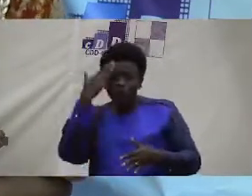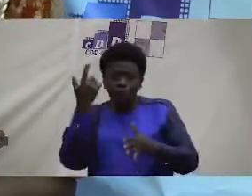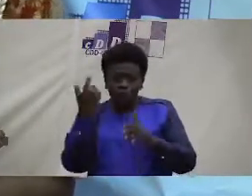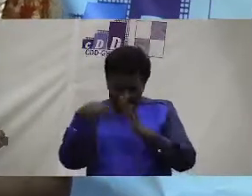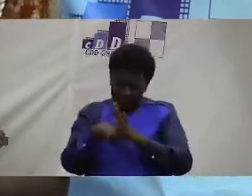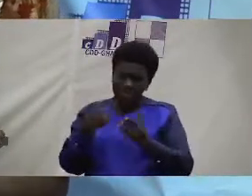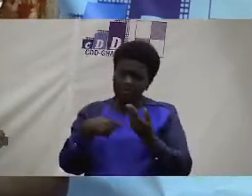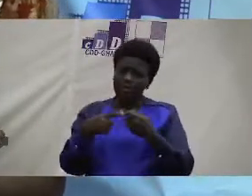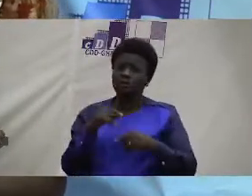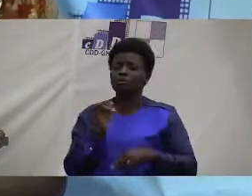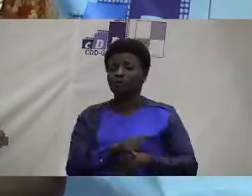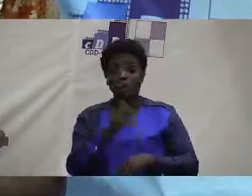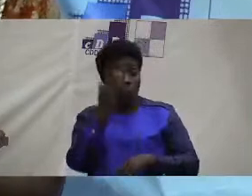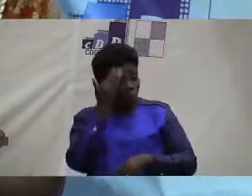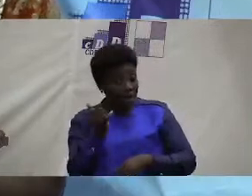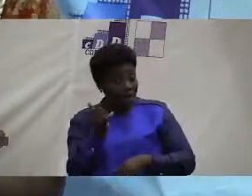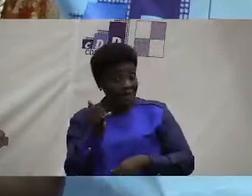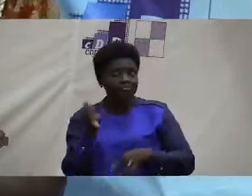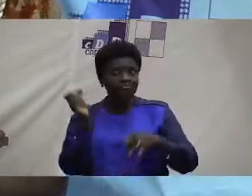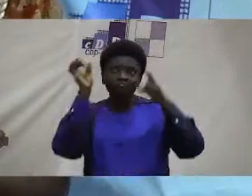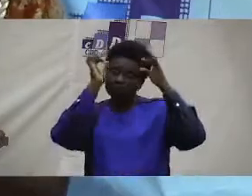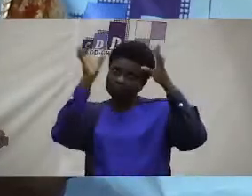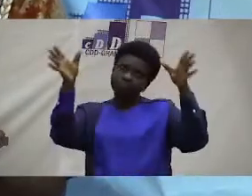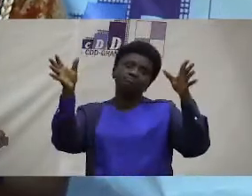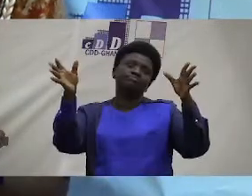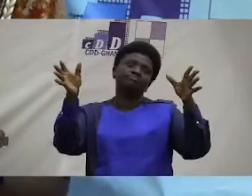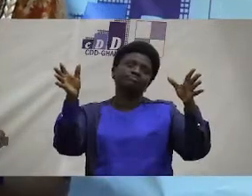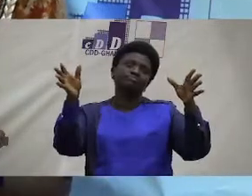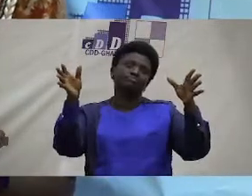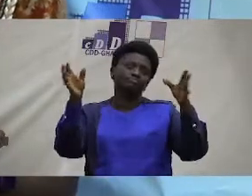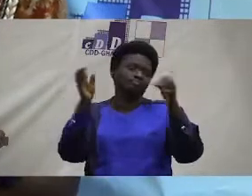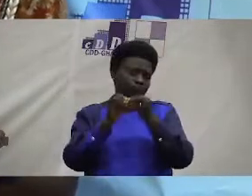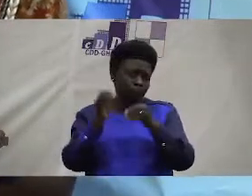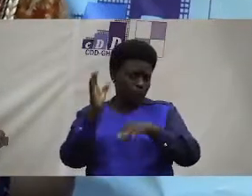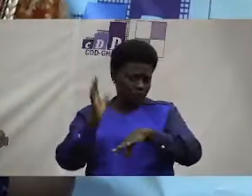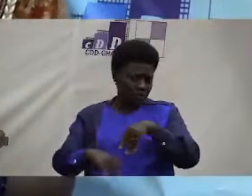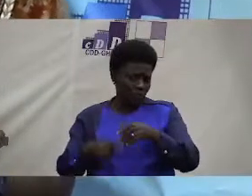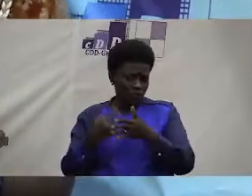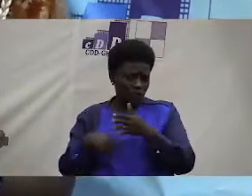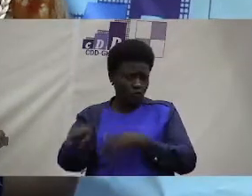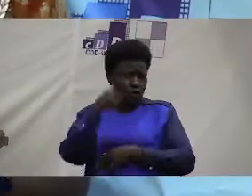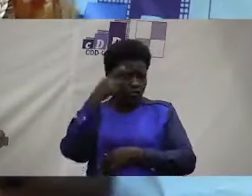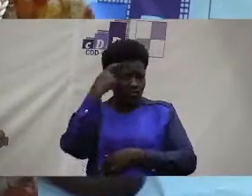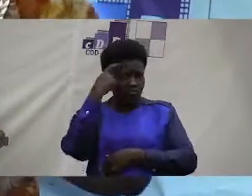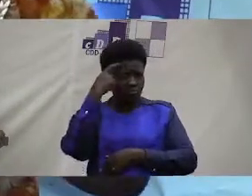are, because it's actually the danger is much more than you can think